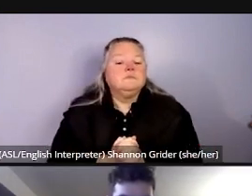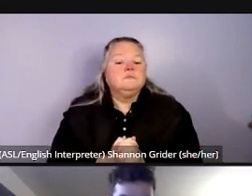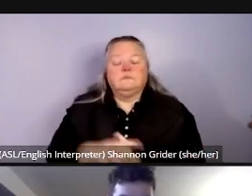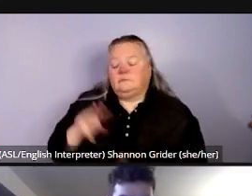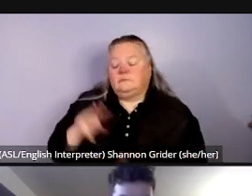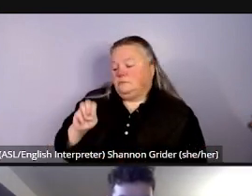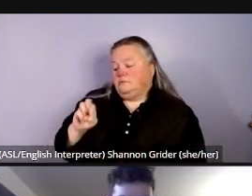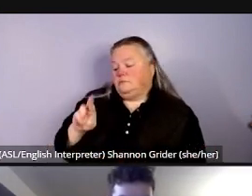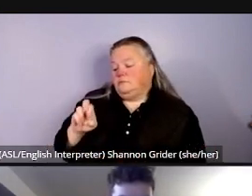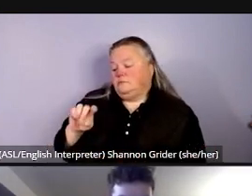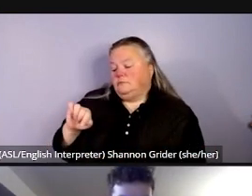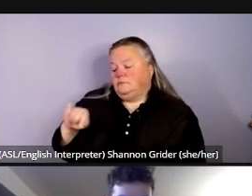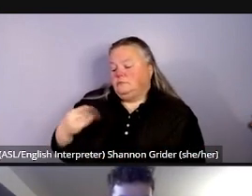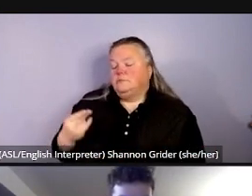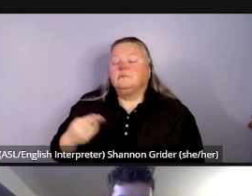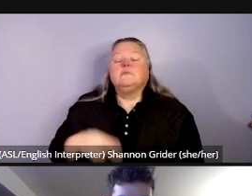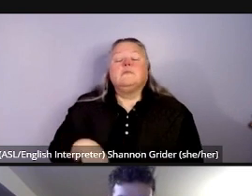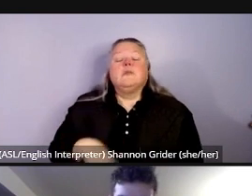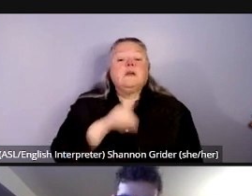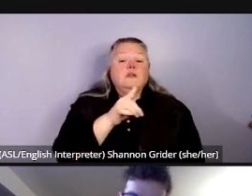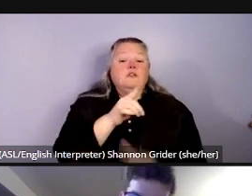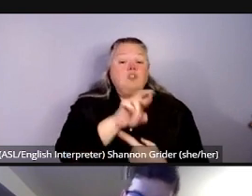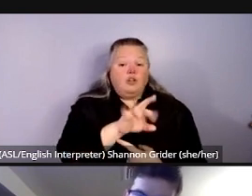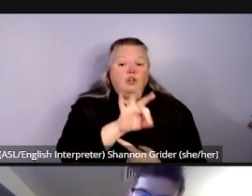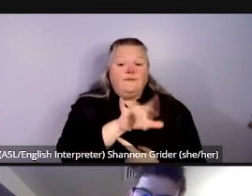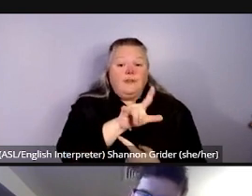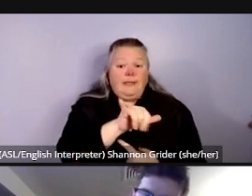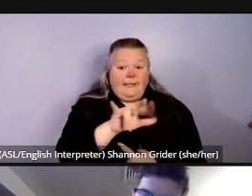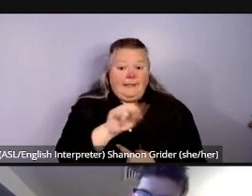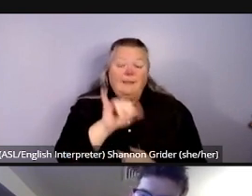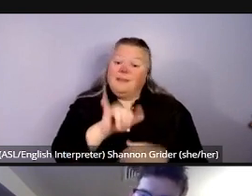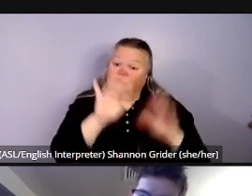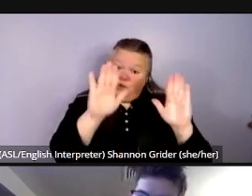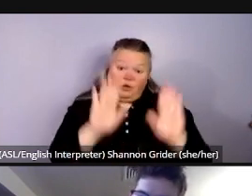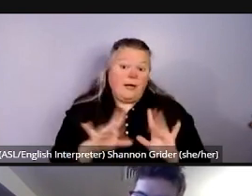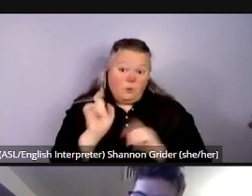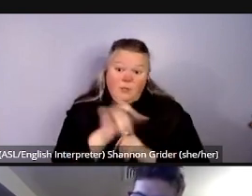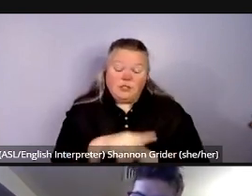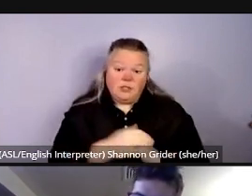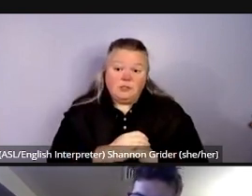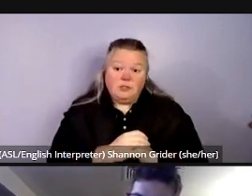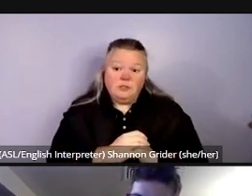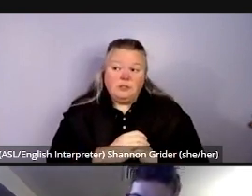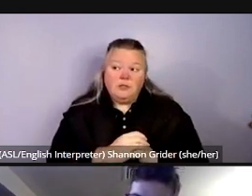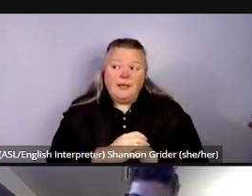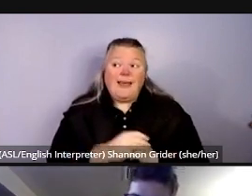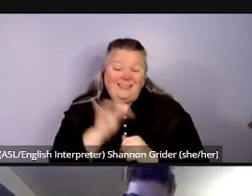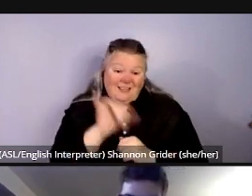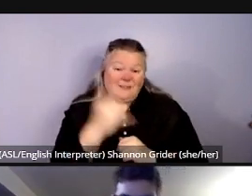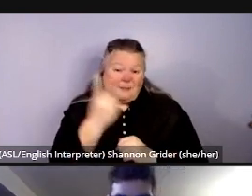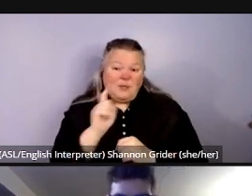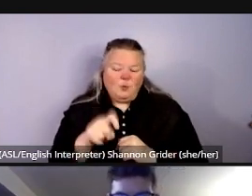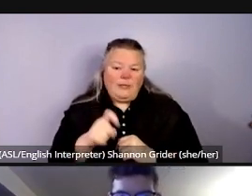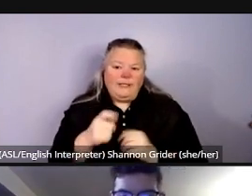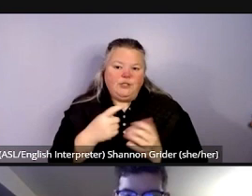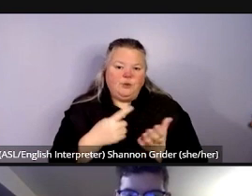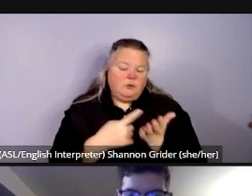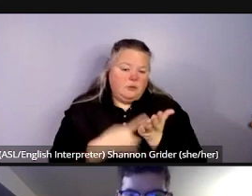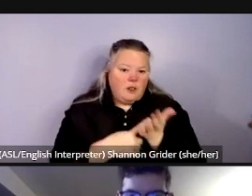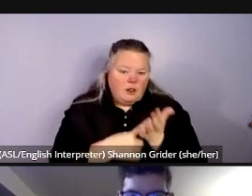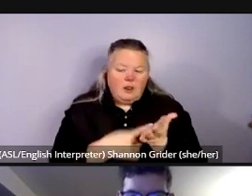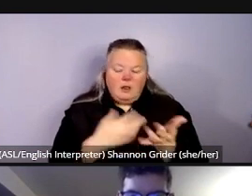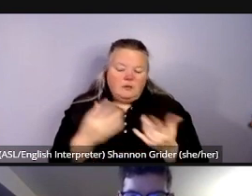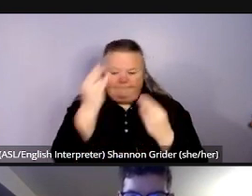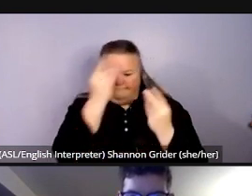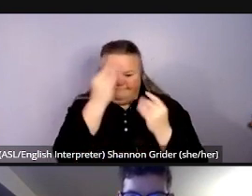So Dr. Flynn, I think that is a great question and one that we will need to kind of grapple with in the days and months ahead,